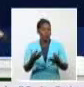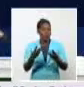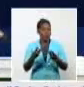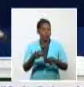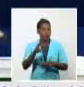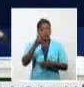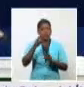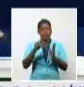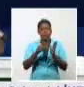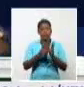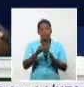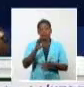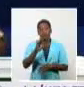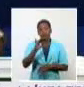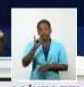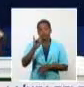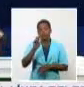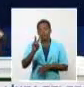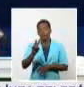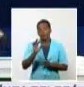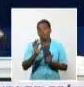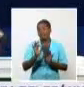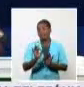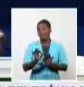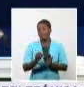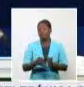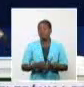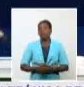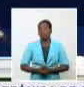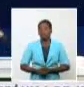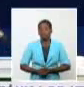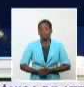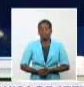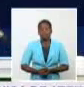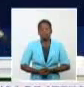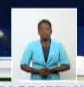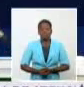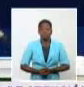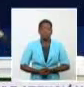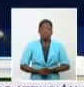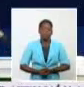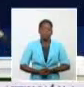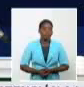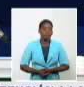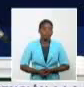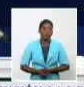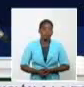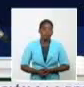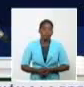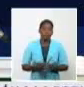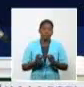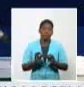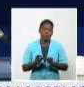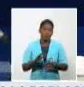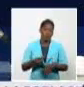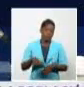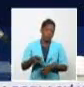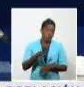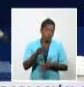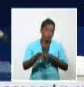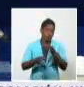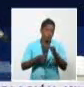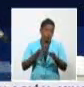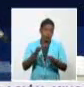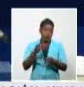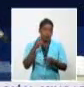our country, there are 11,300 visitors, of whom 6,711 are immigrants